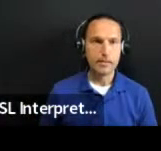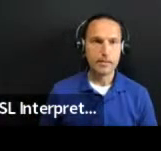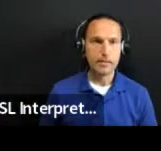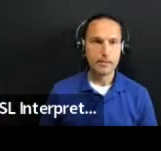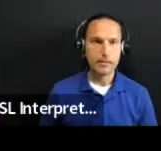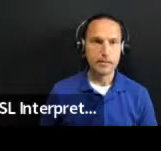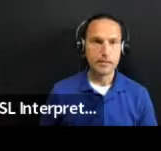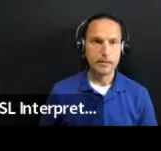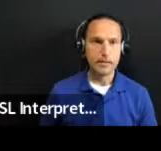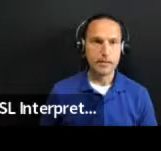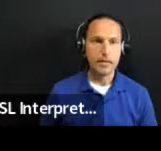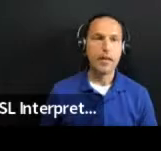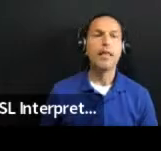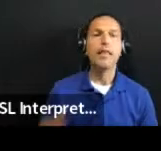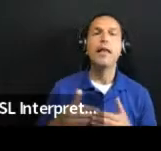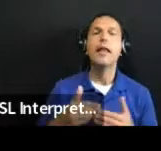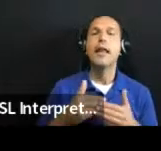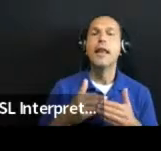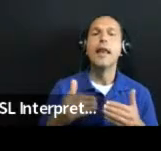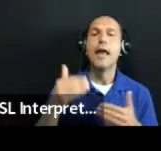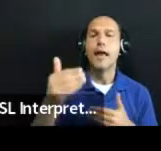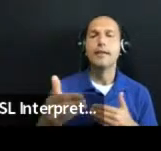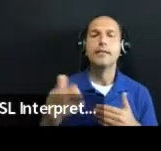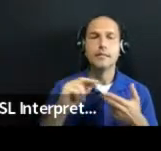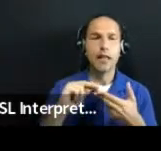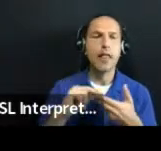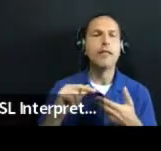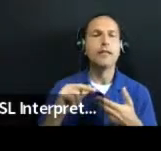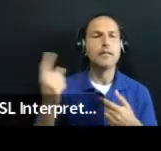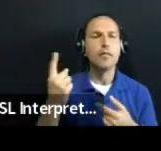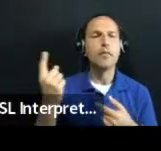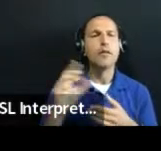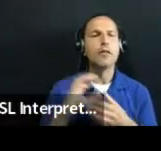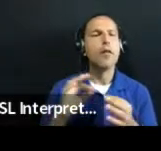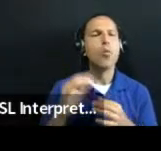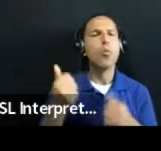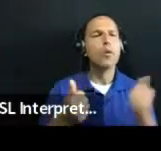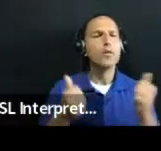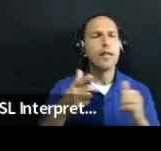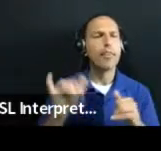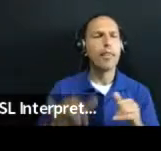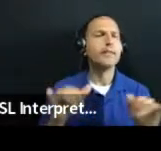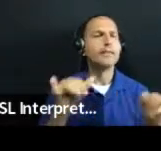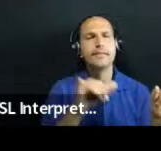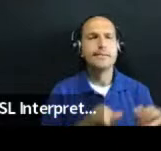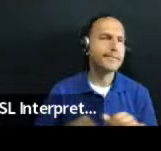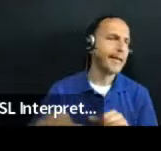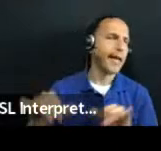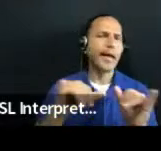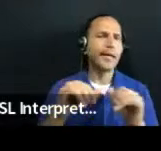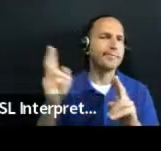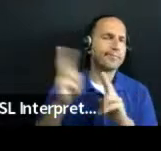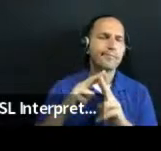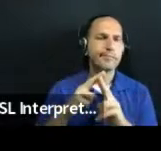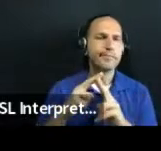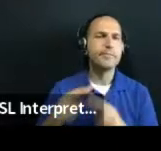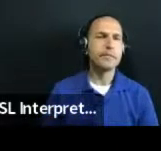All right, so actually that was my next slide. So somebody had commented on what is the gold standard, right? So